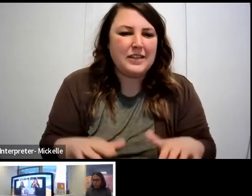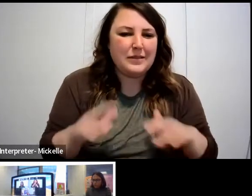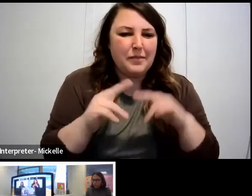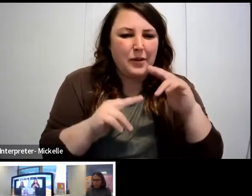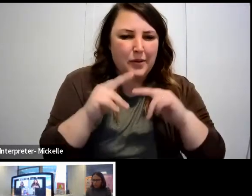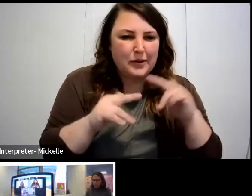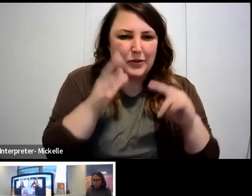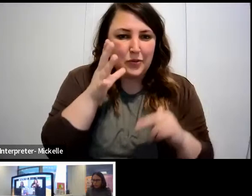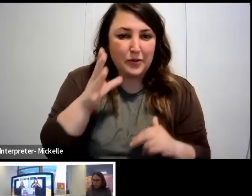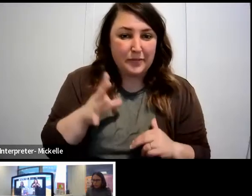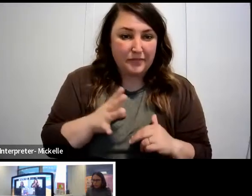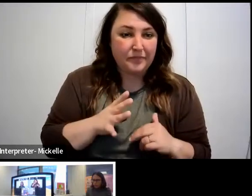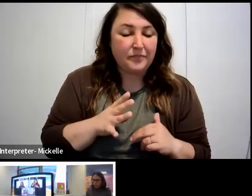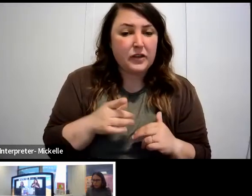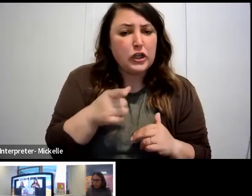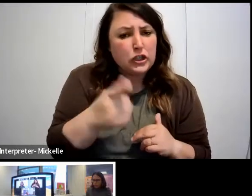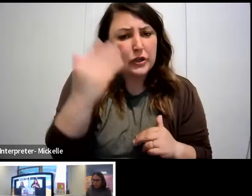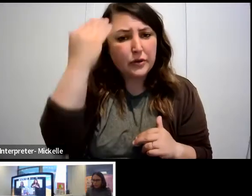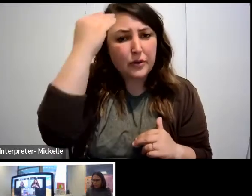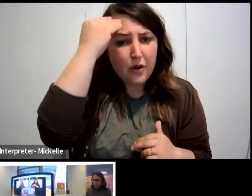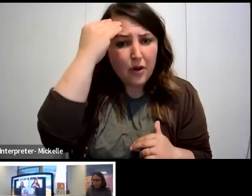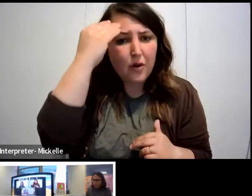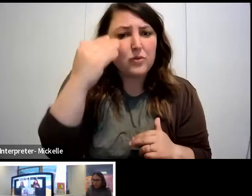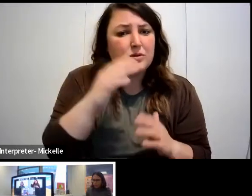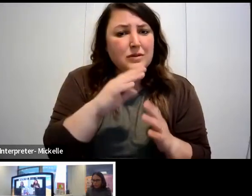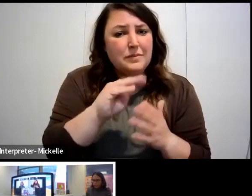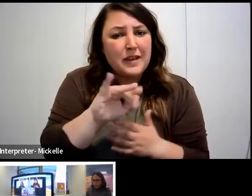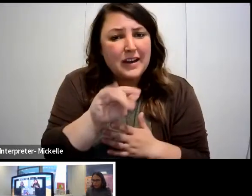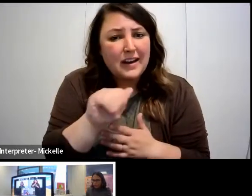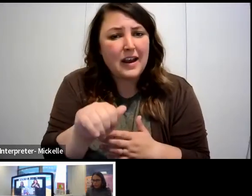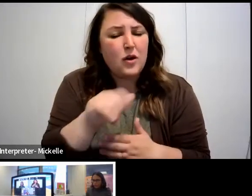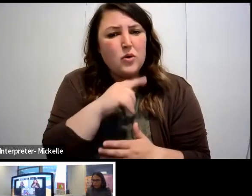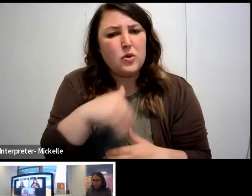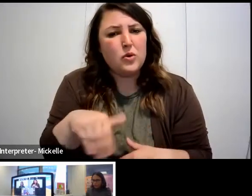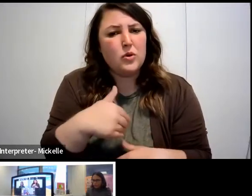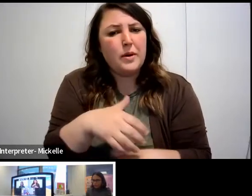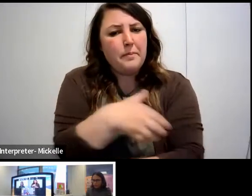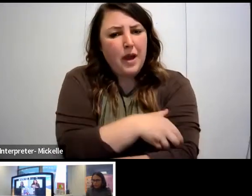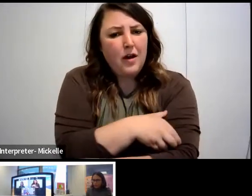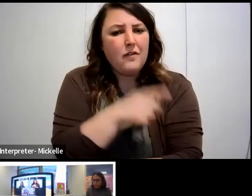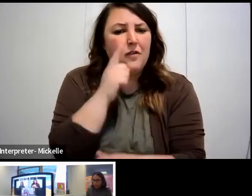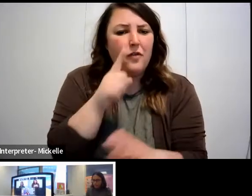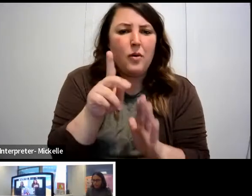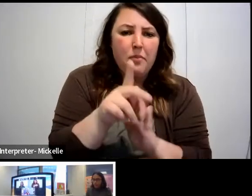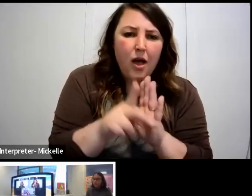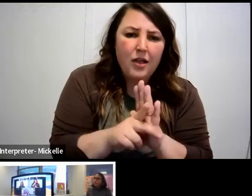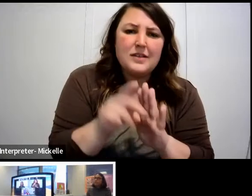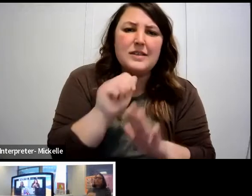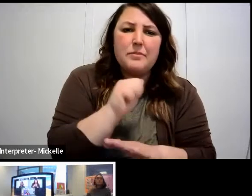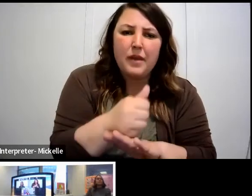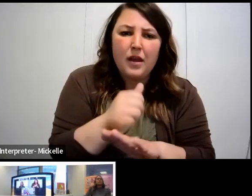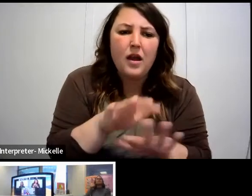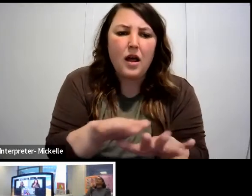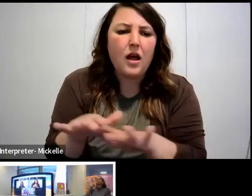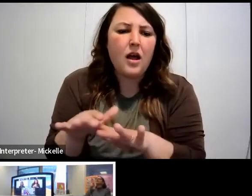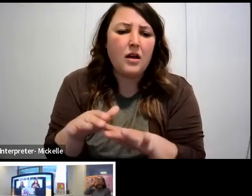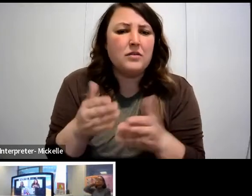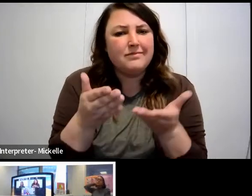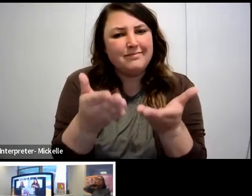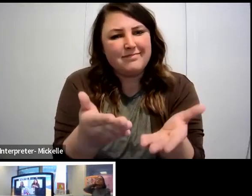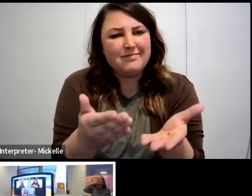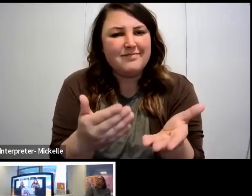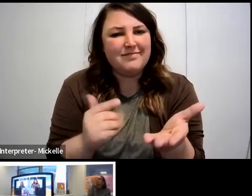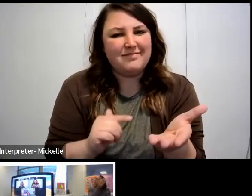the powerful role of the media in policy making and policy implementation. Ms. Caprera Palesa, I give you